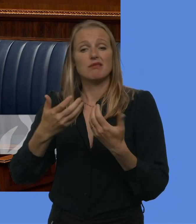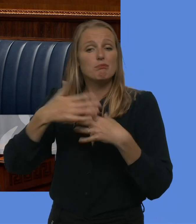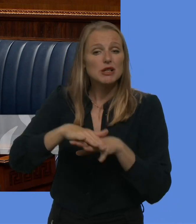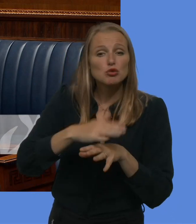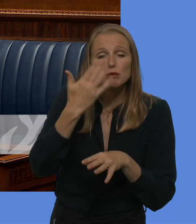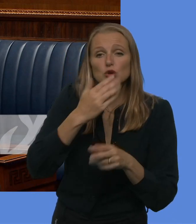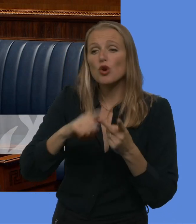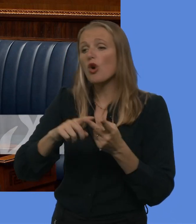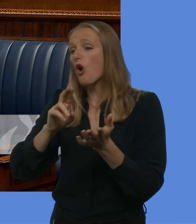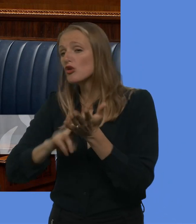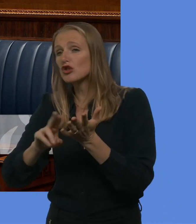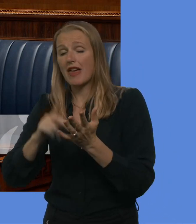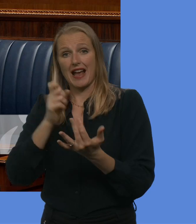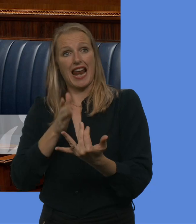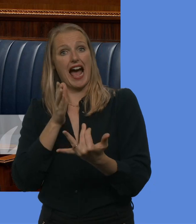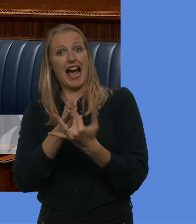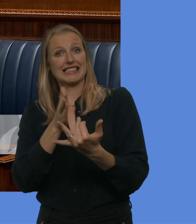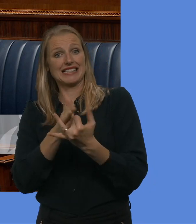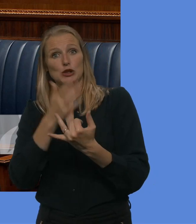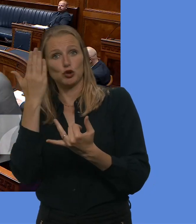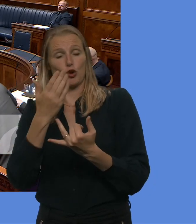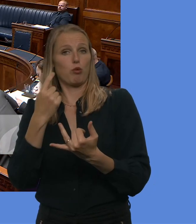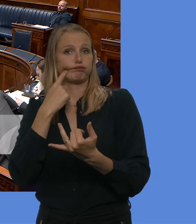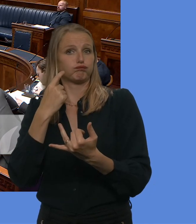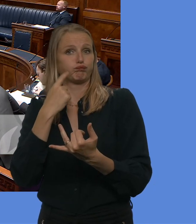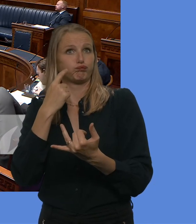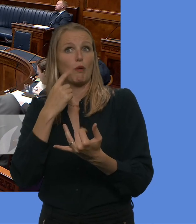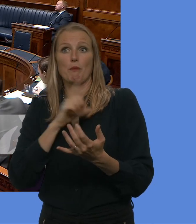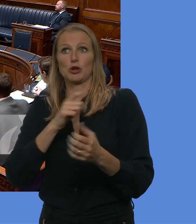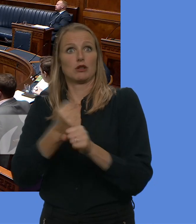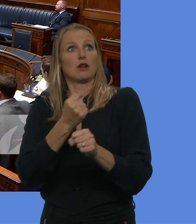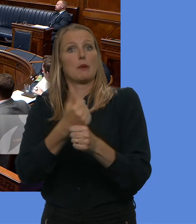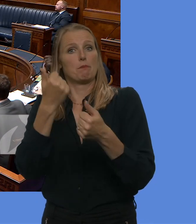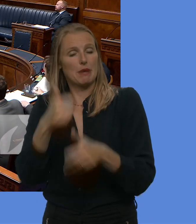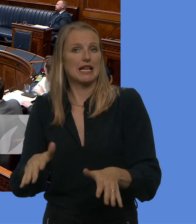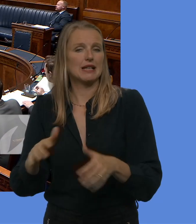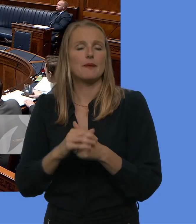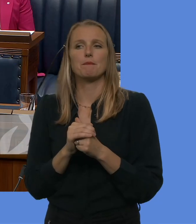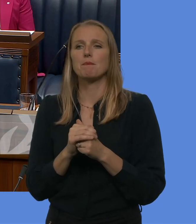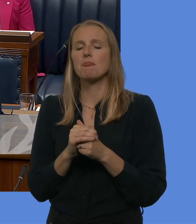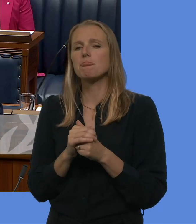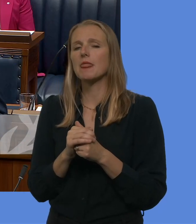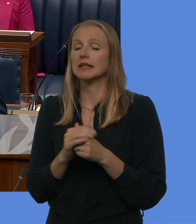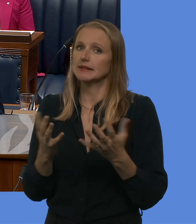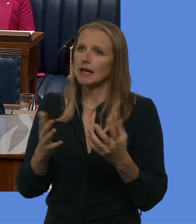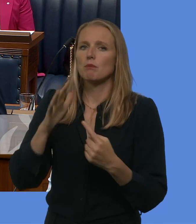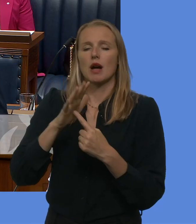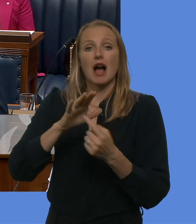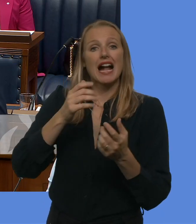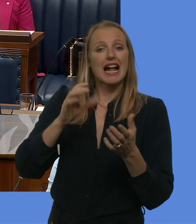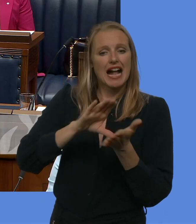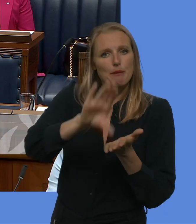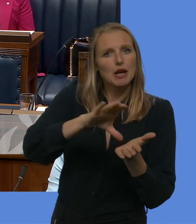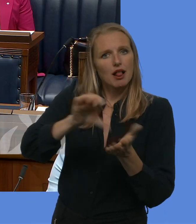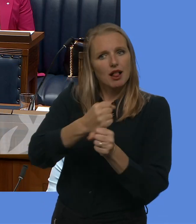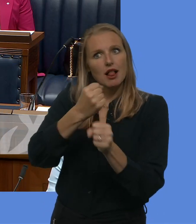access their place on a full-time basis for the start of this academic year? Mr Speaker, the priority on the capital spend has